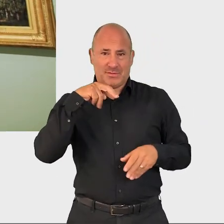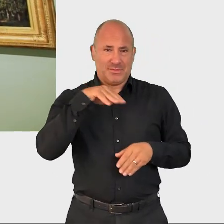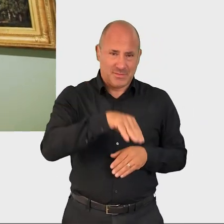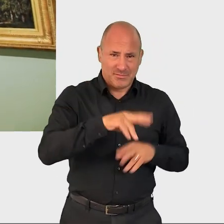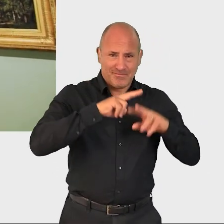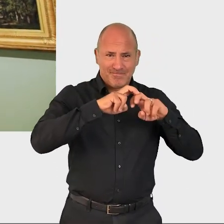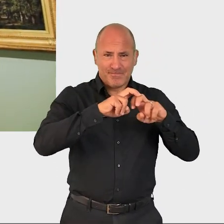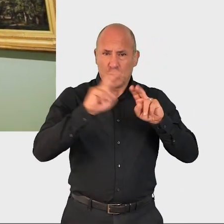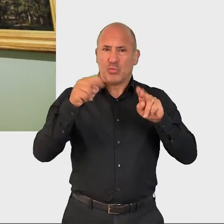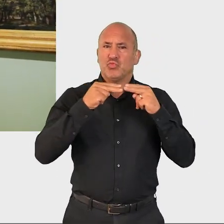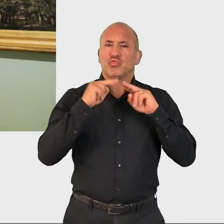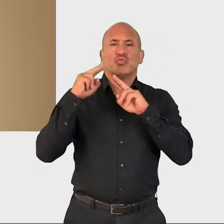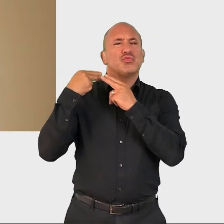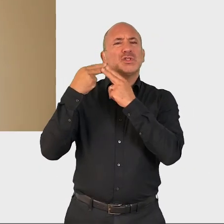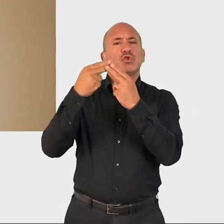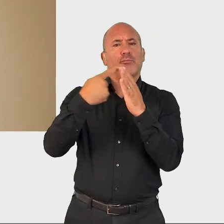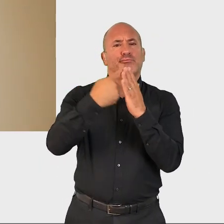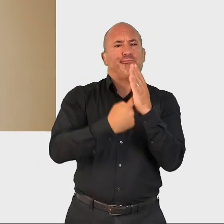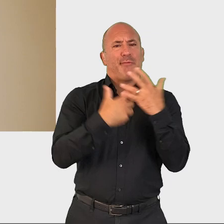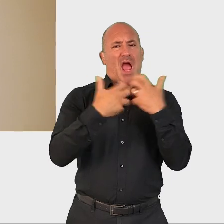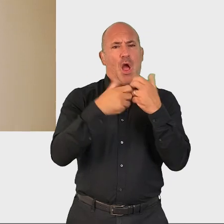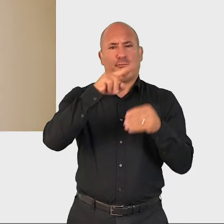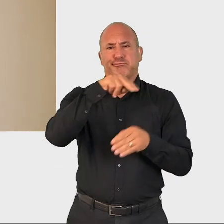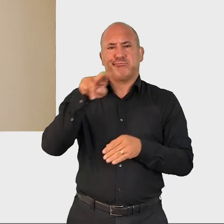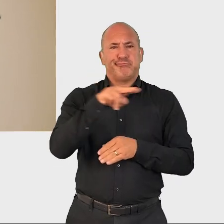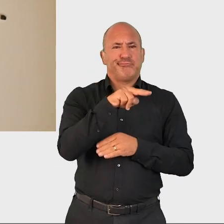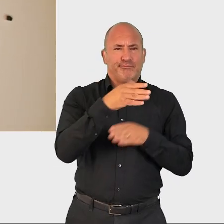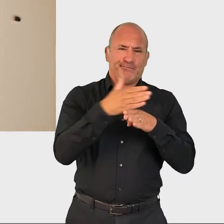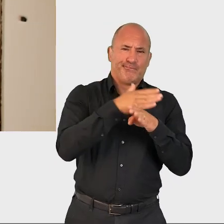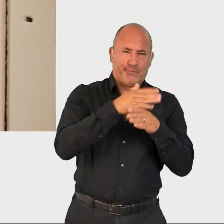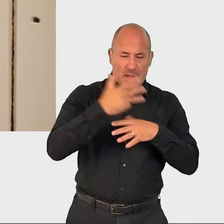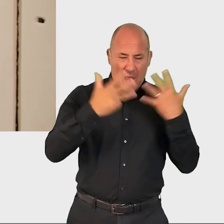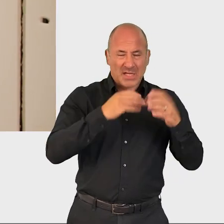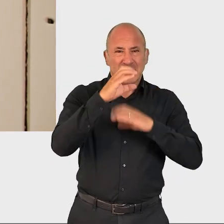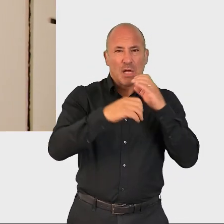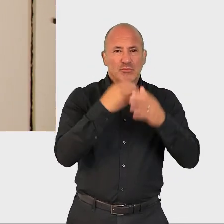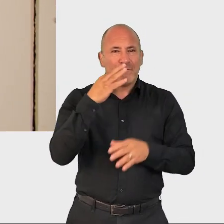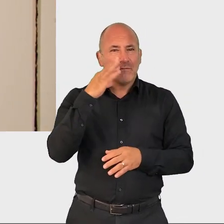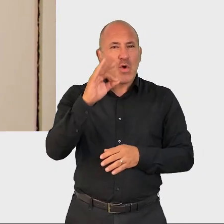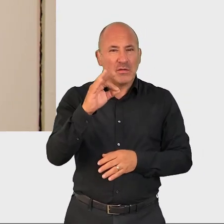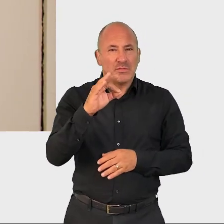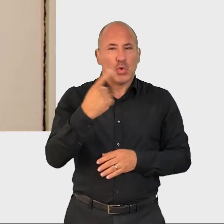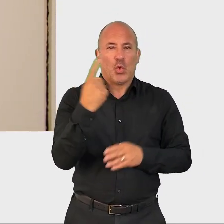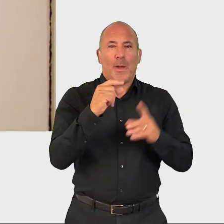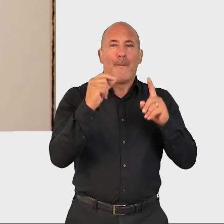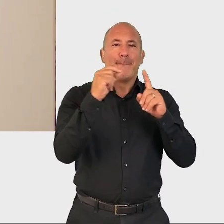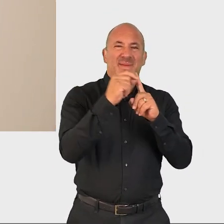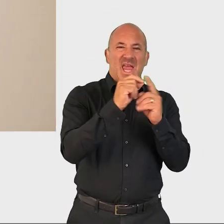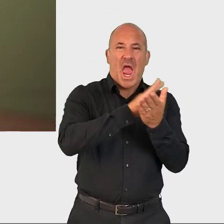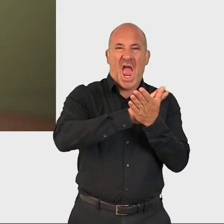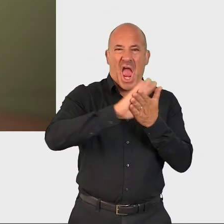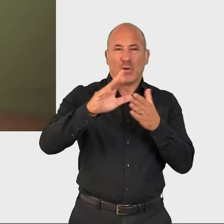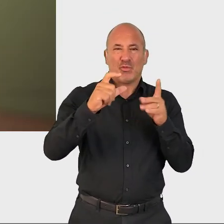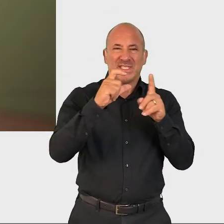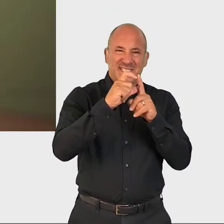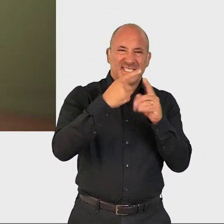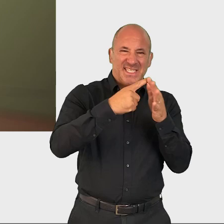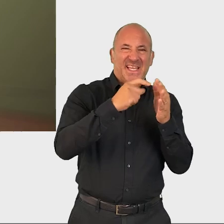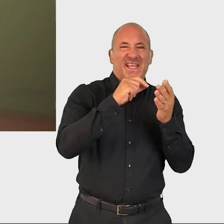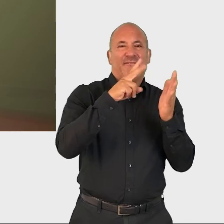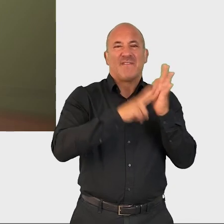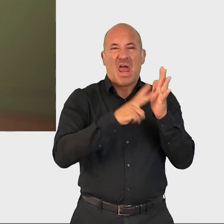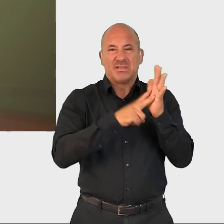of the exhibition explores the traditional rules of landscape and the early developments of 19th century France through the works